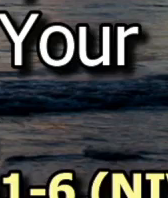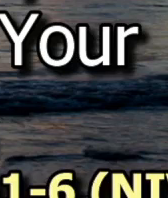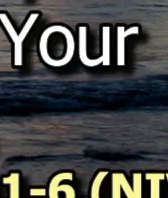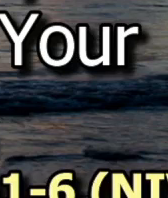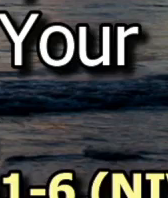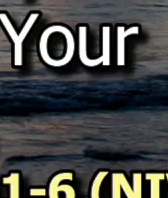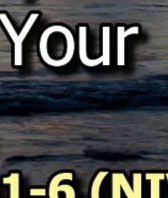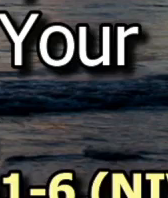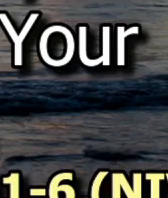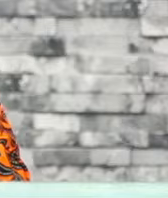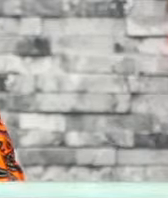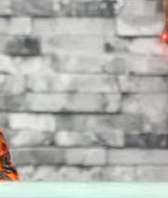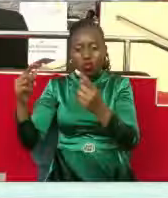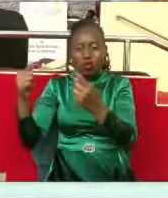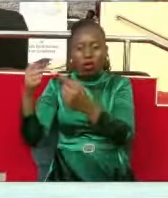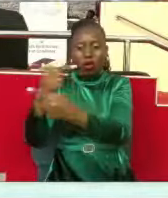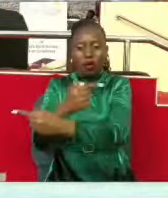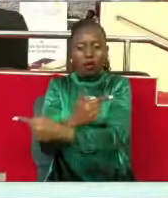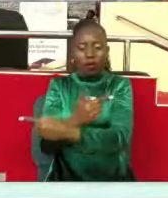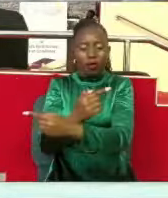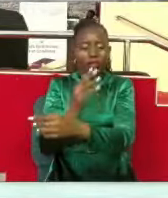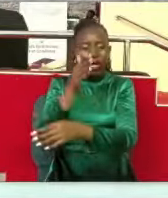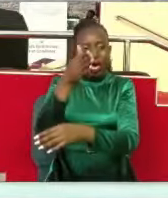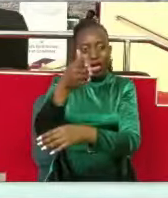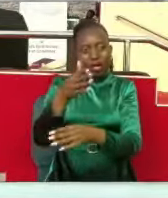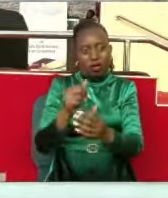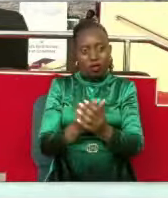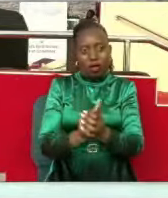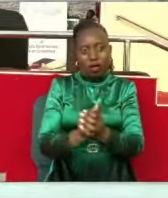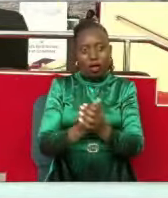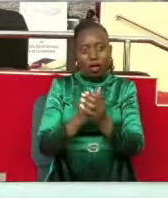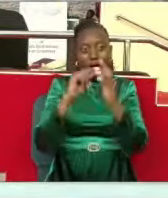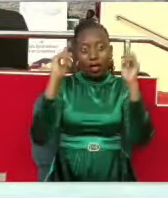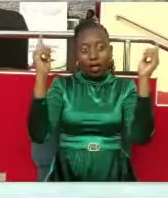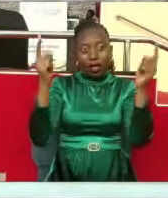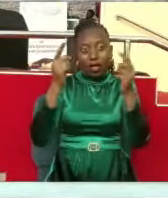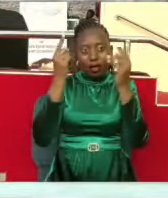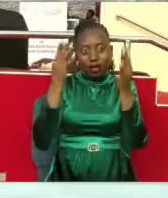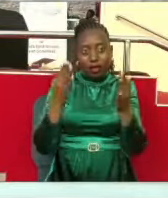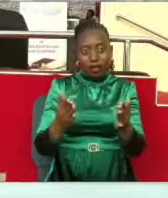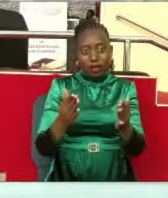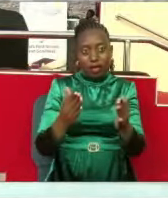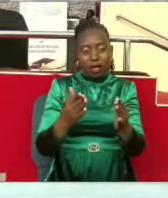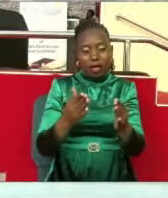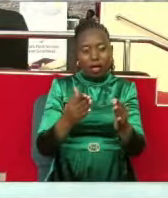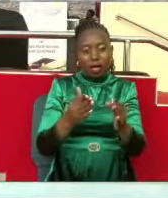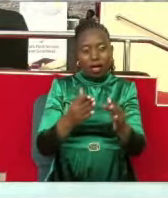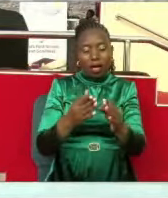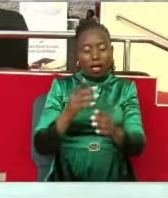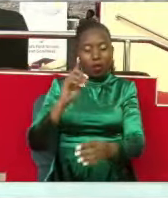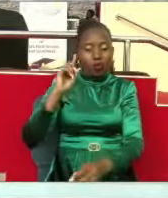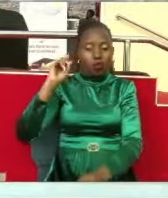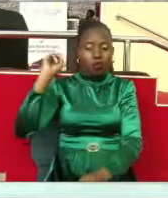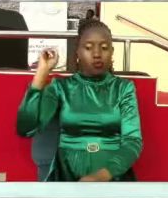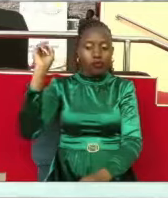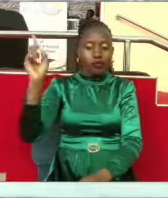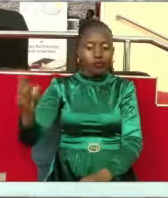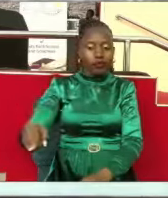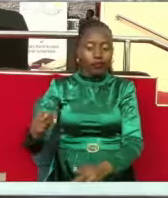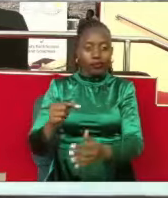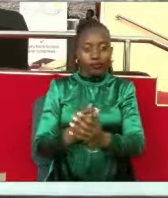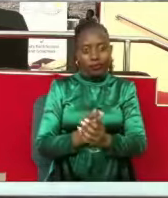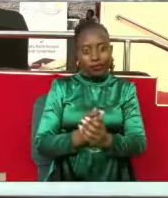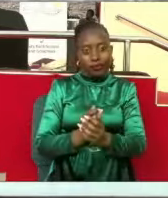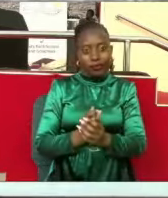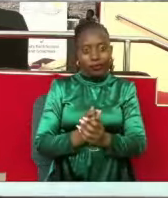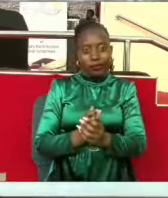stray. Kama kondoo wangeenda sehemu ambazo hawafai kuenda. The shepherd would stretch the staff. Angenyoosha ile gongo.